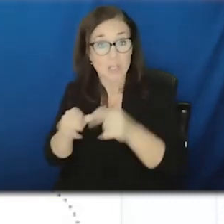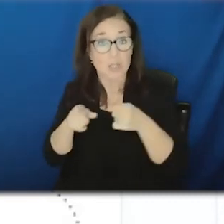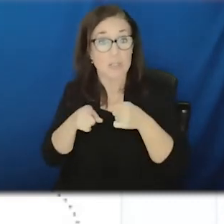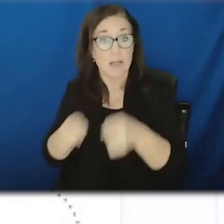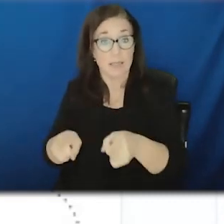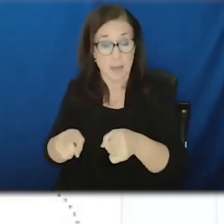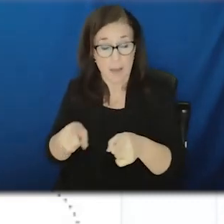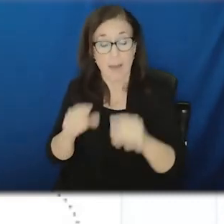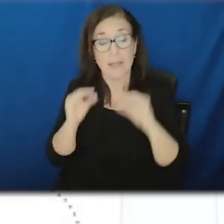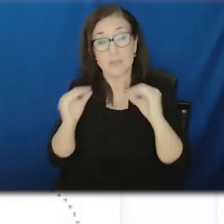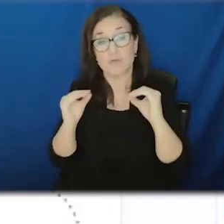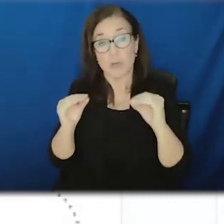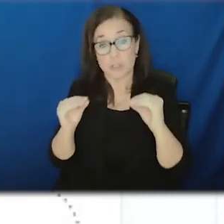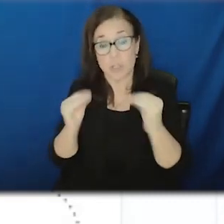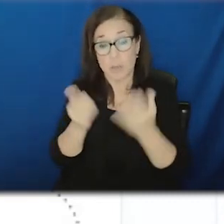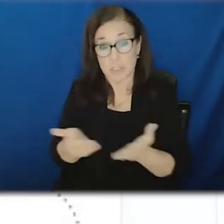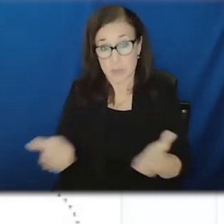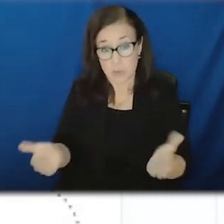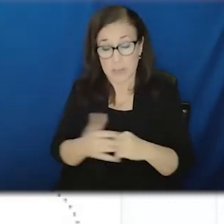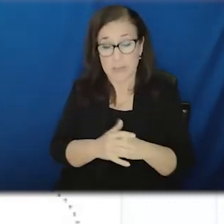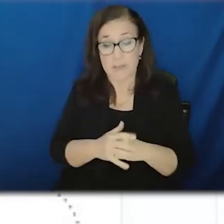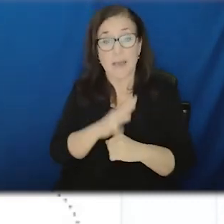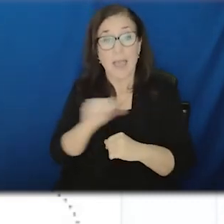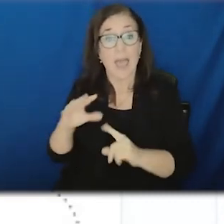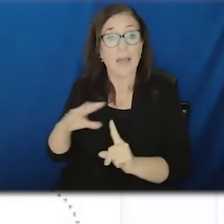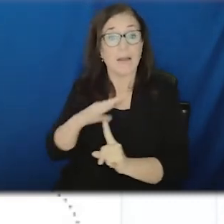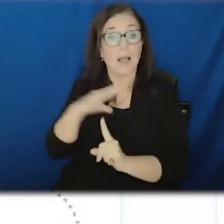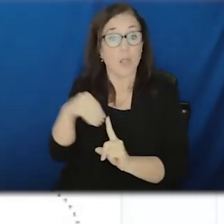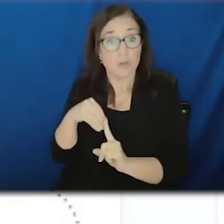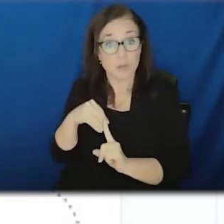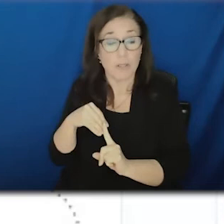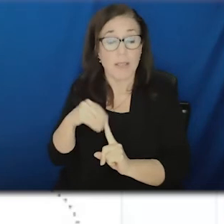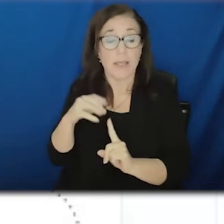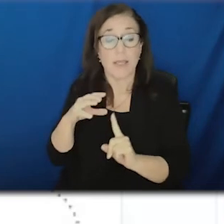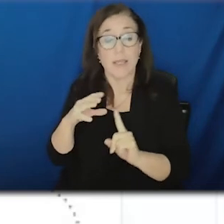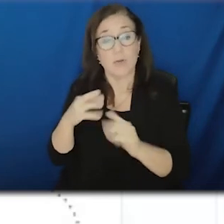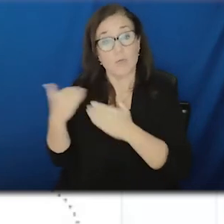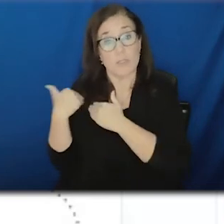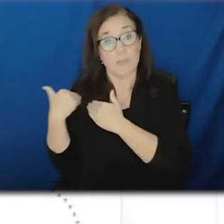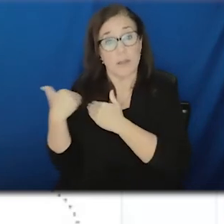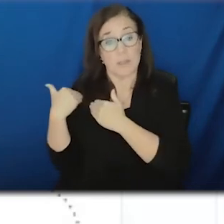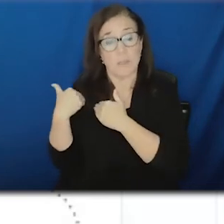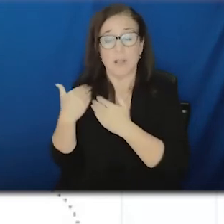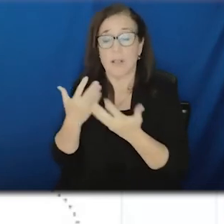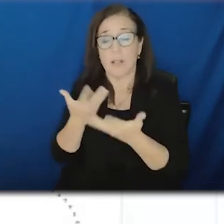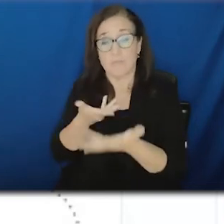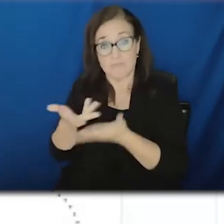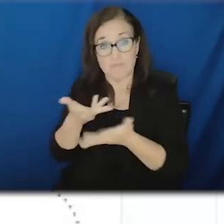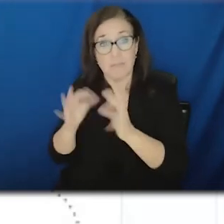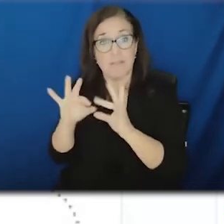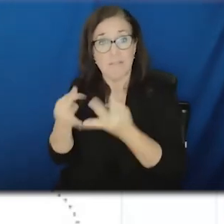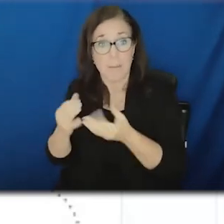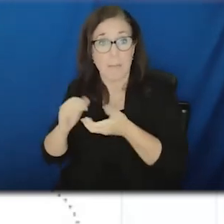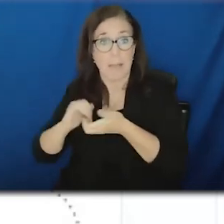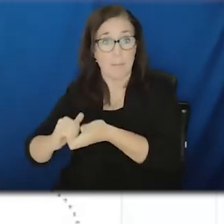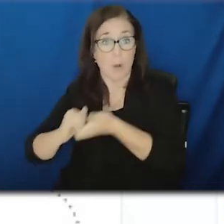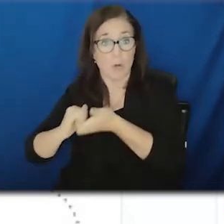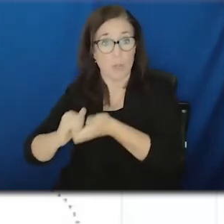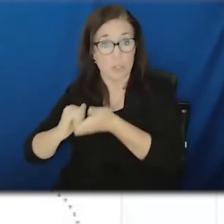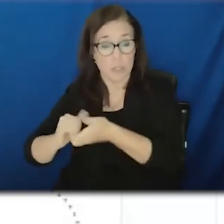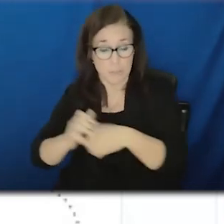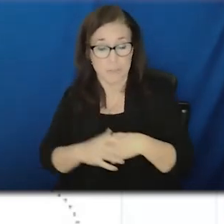and most importantly, through culturally responsive family partnerships, making sure our families